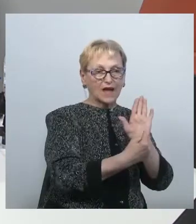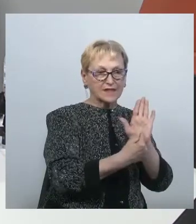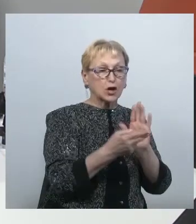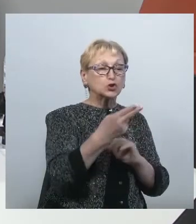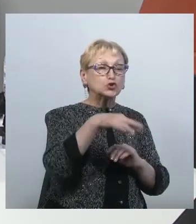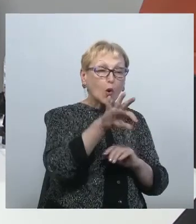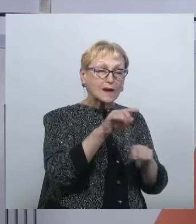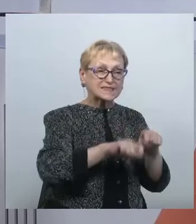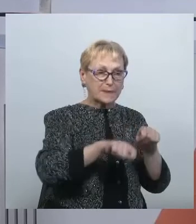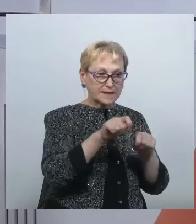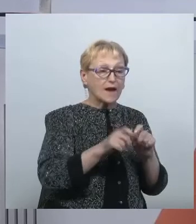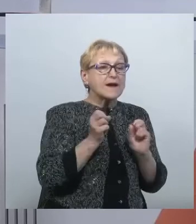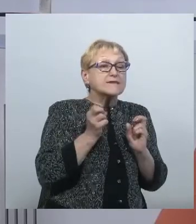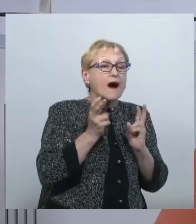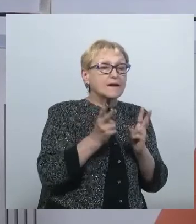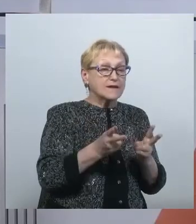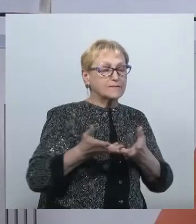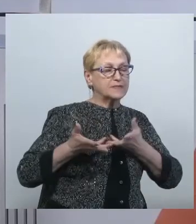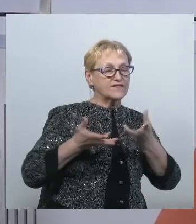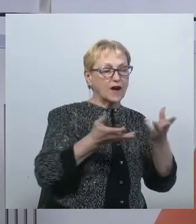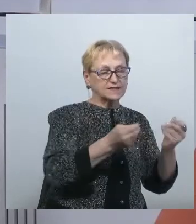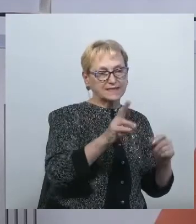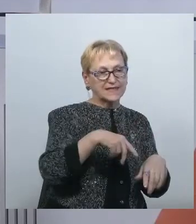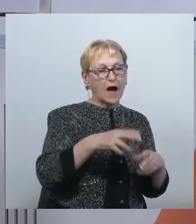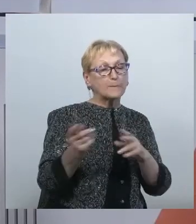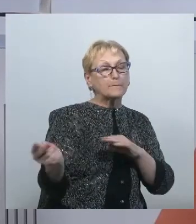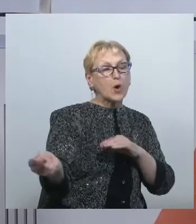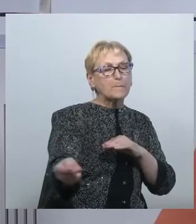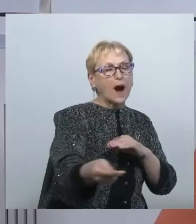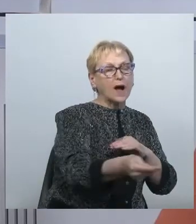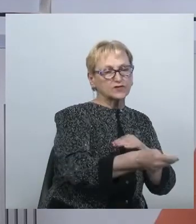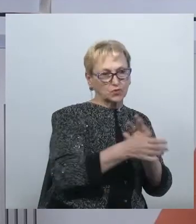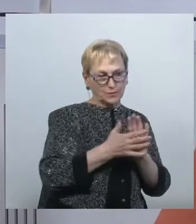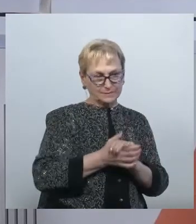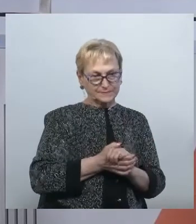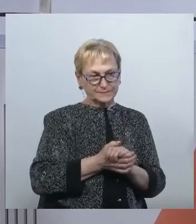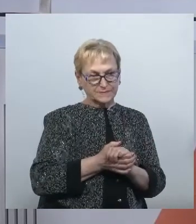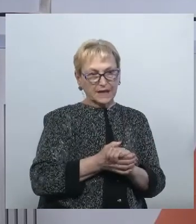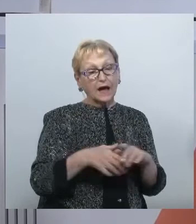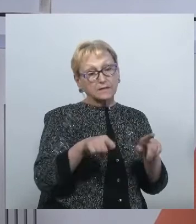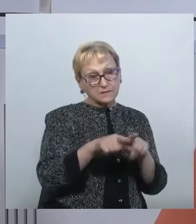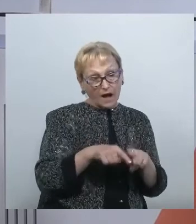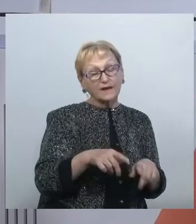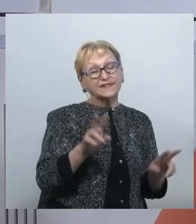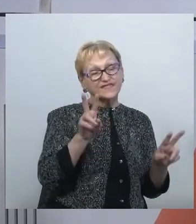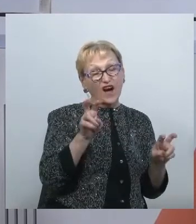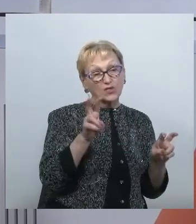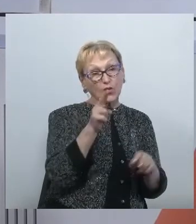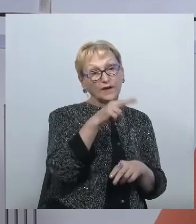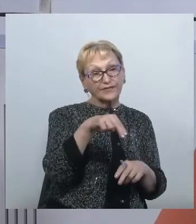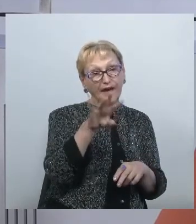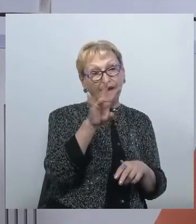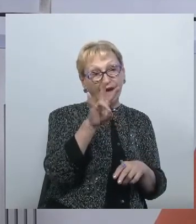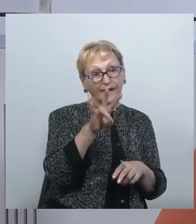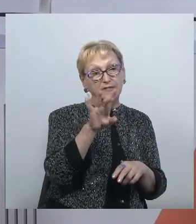our experts. How can we influence propaganda, including, in particular,